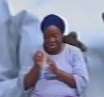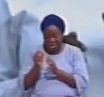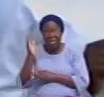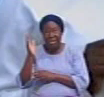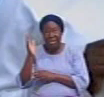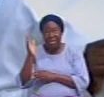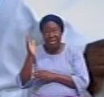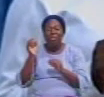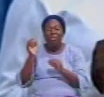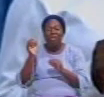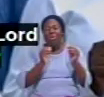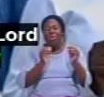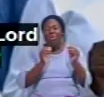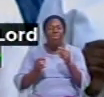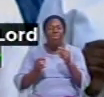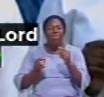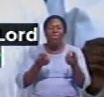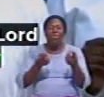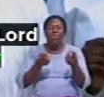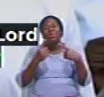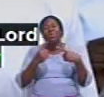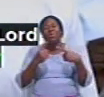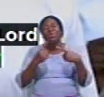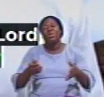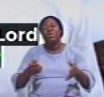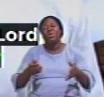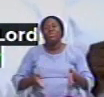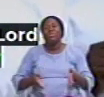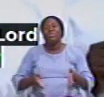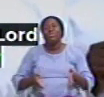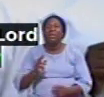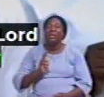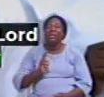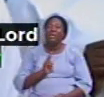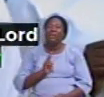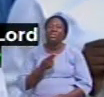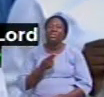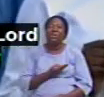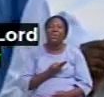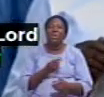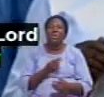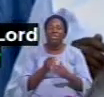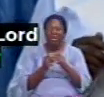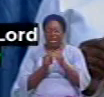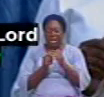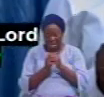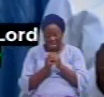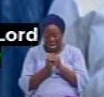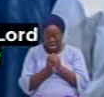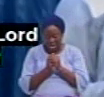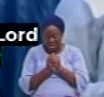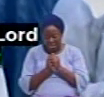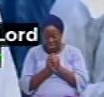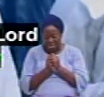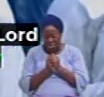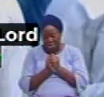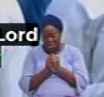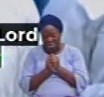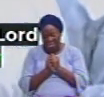adore him. Oh, come, let us